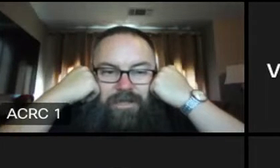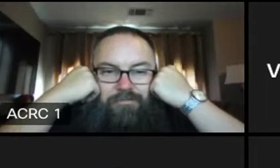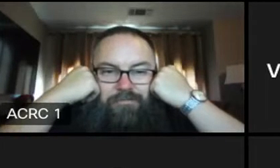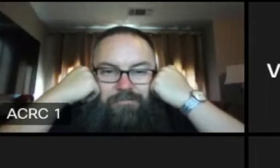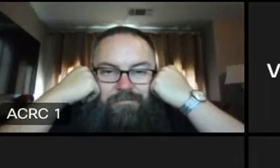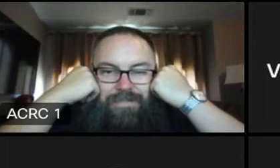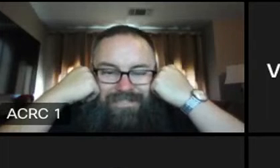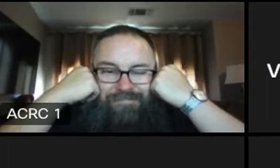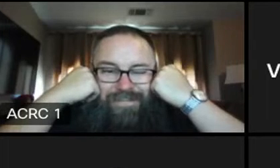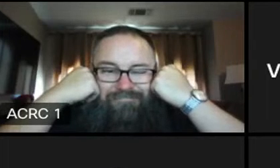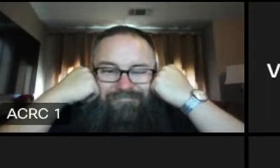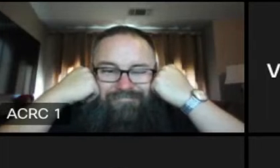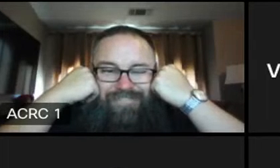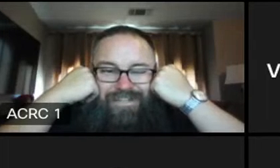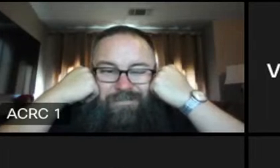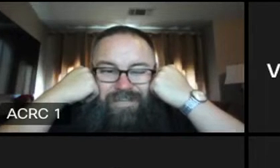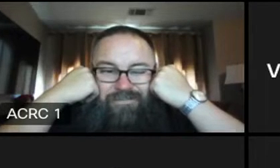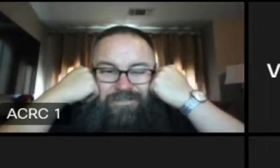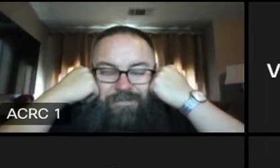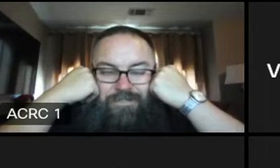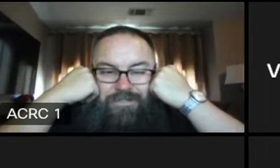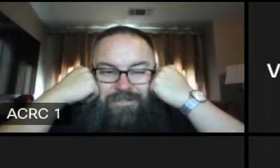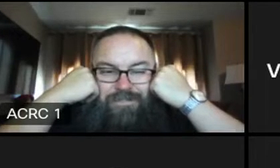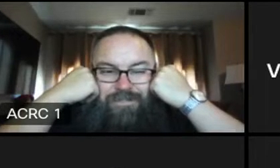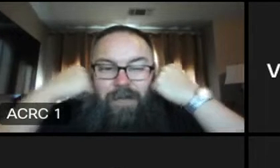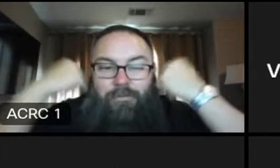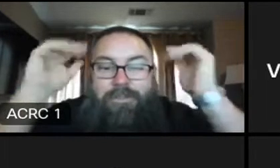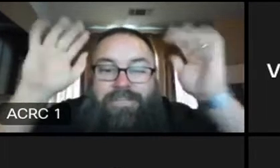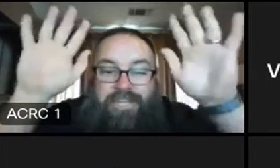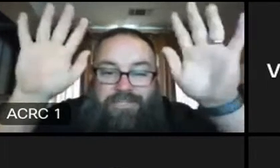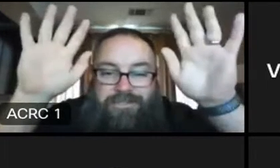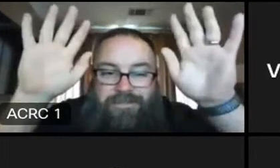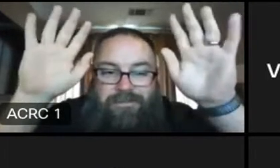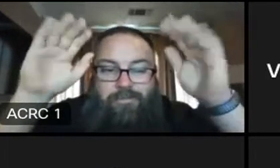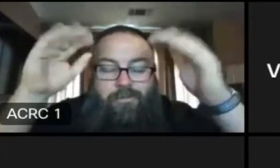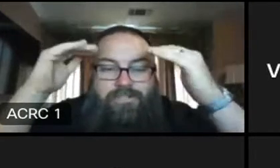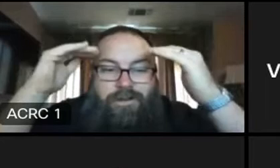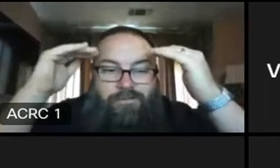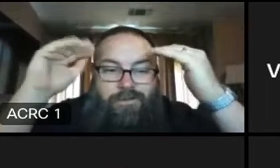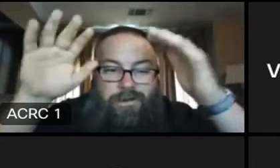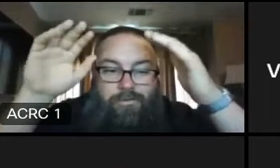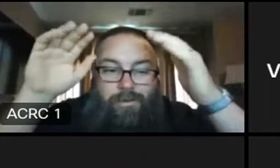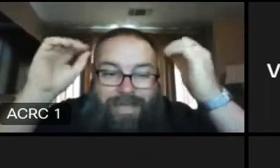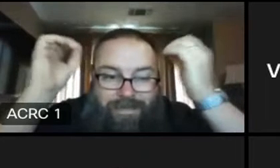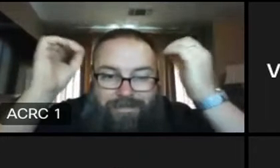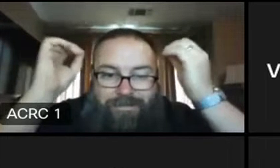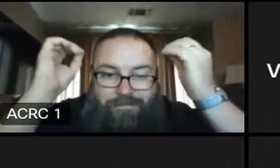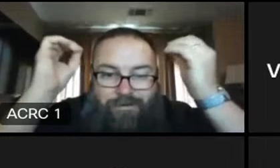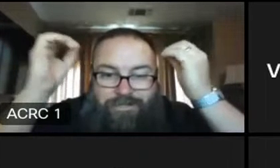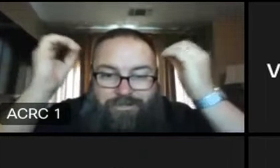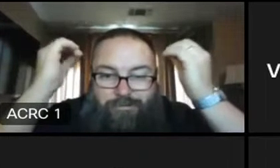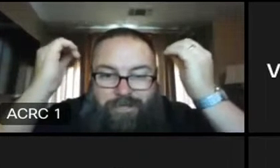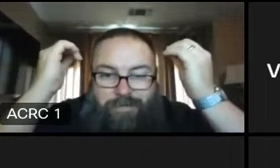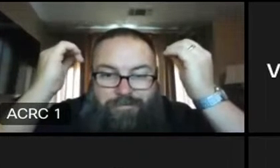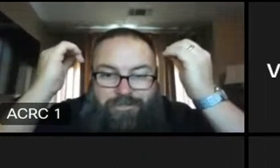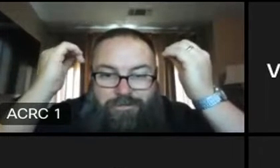current staff at the same time that can speak any of those languages. We know that that changes. We're really trying to figure out a way for